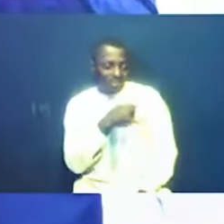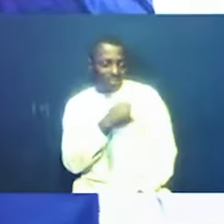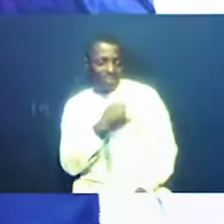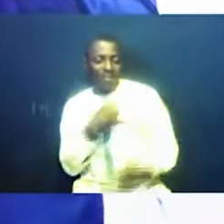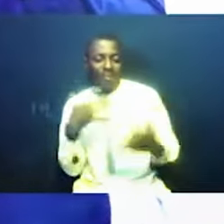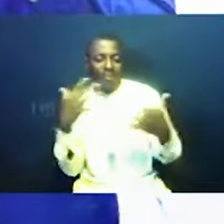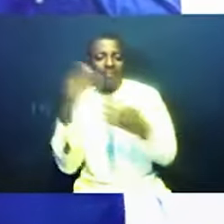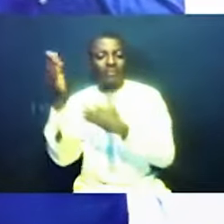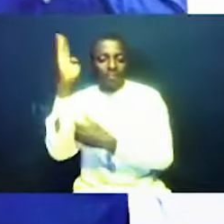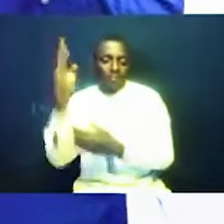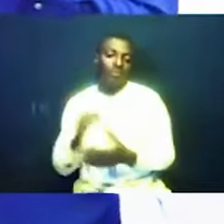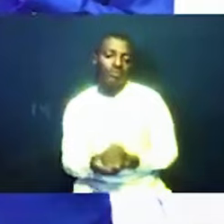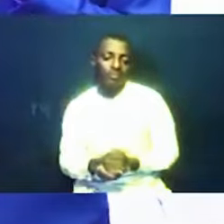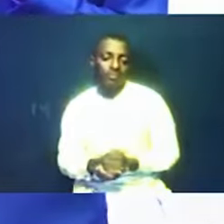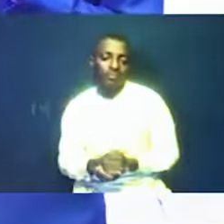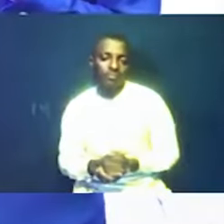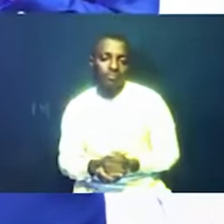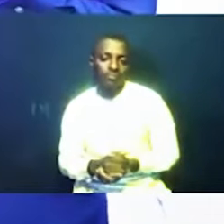Otherwise, we